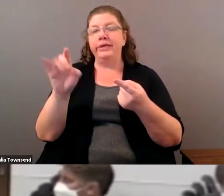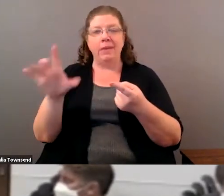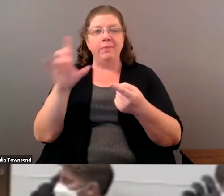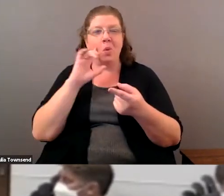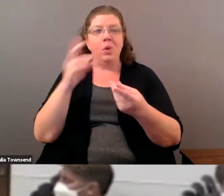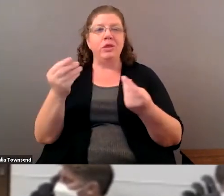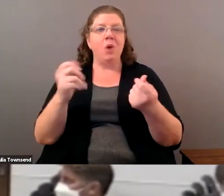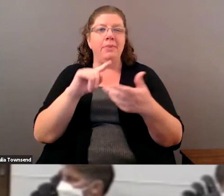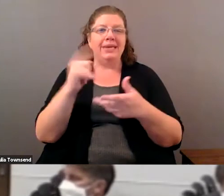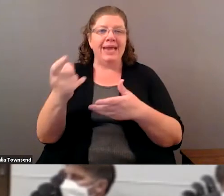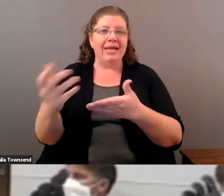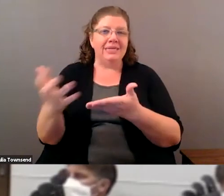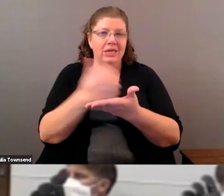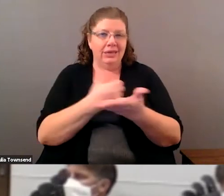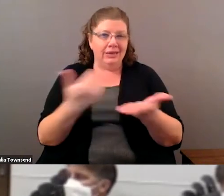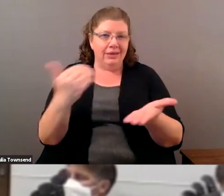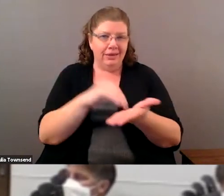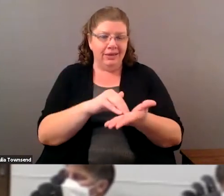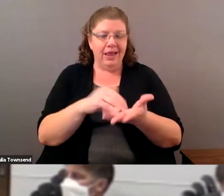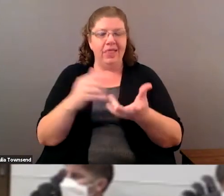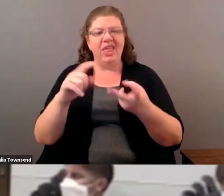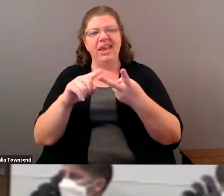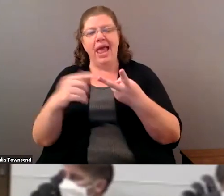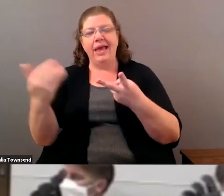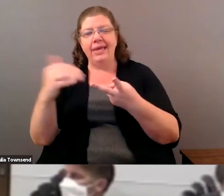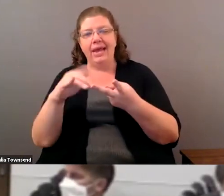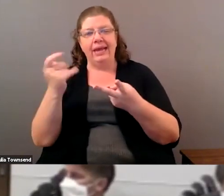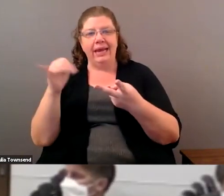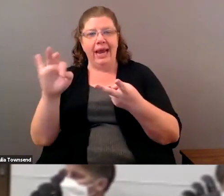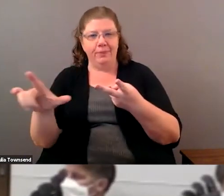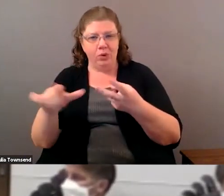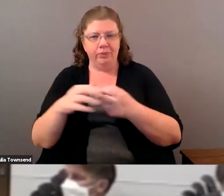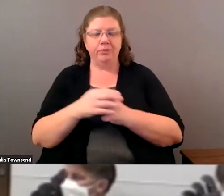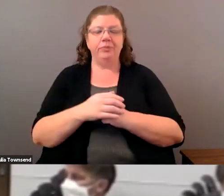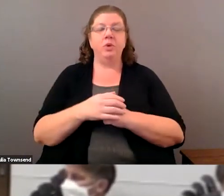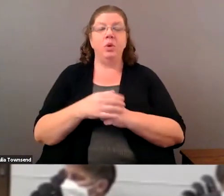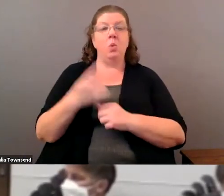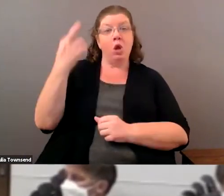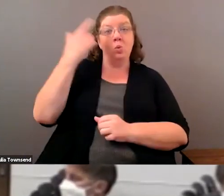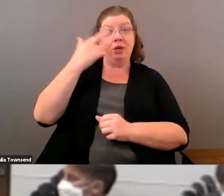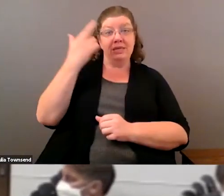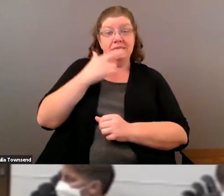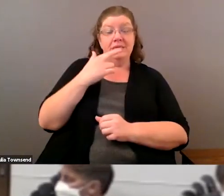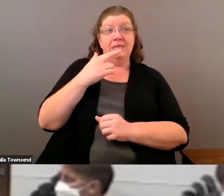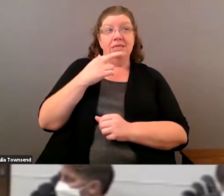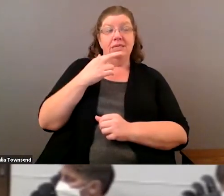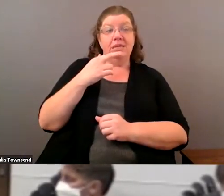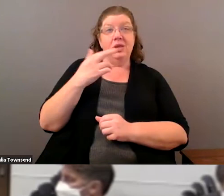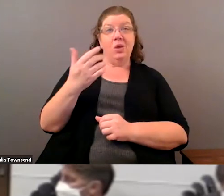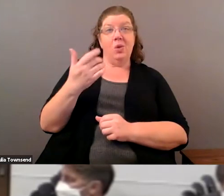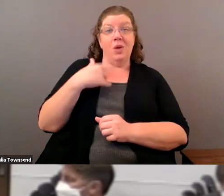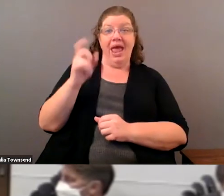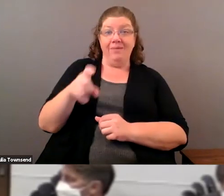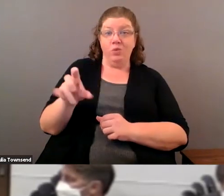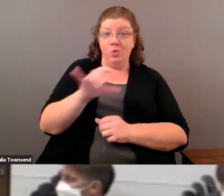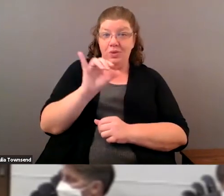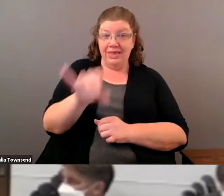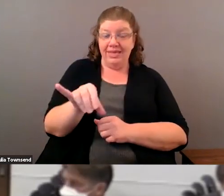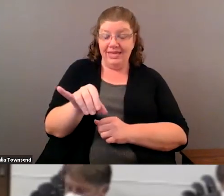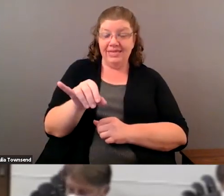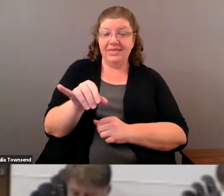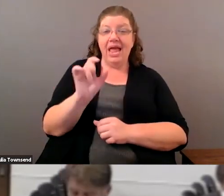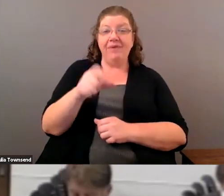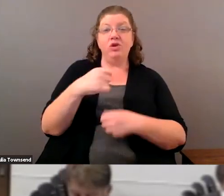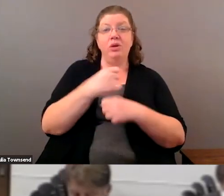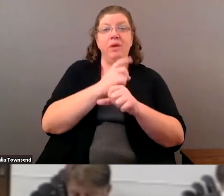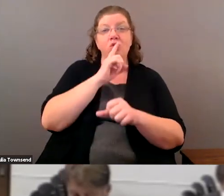taxes come in, and then again in April. And one of the reasons why we have to do, another reason why we have to do this is we have to make sure